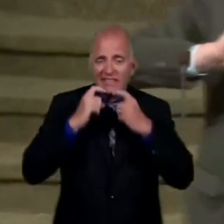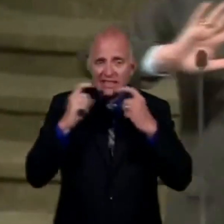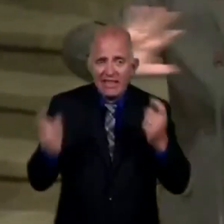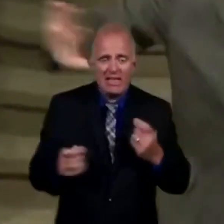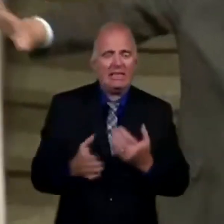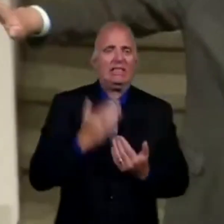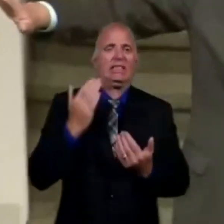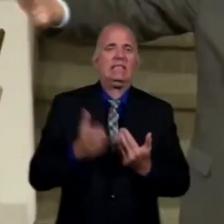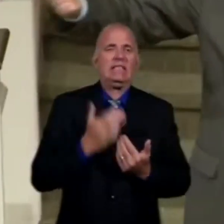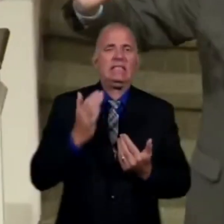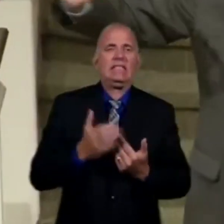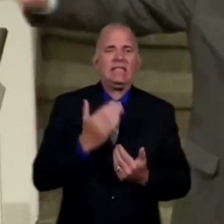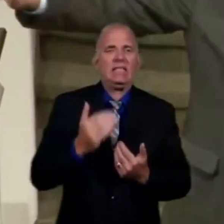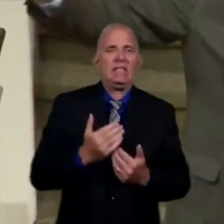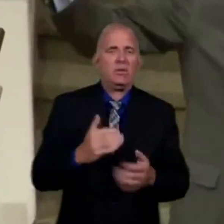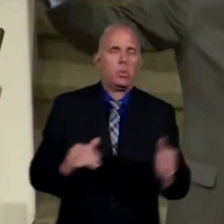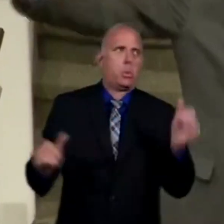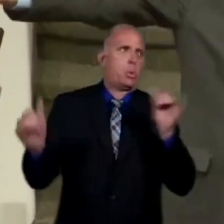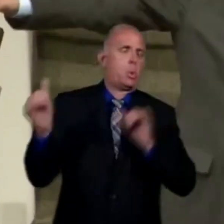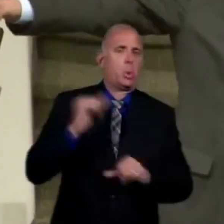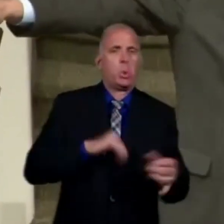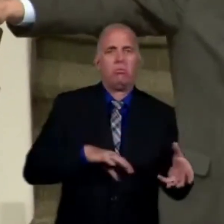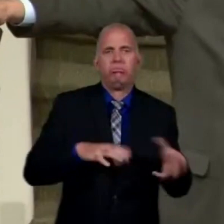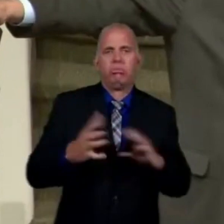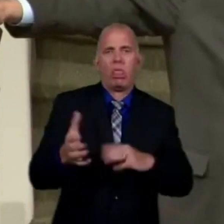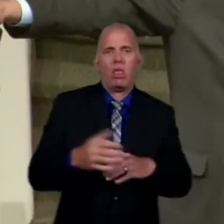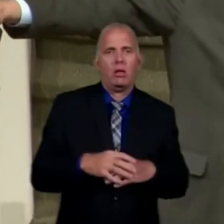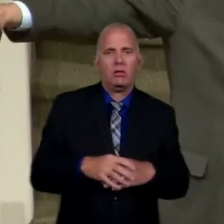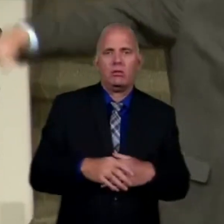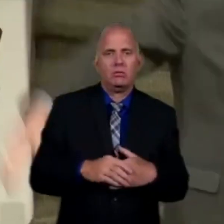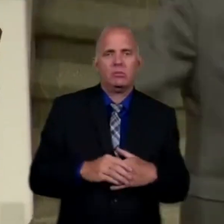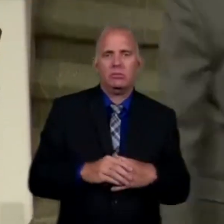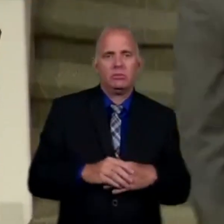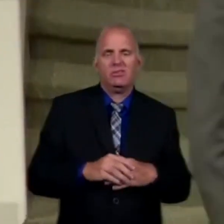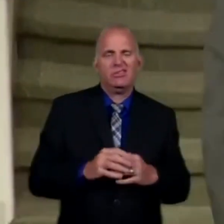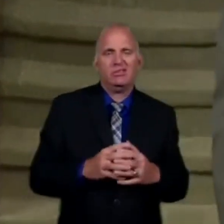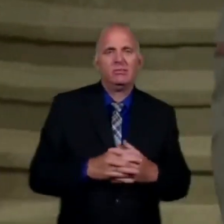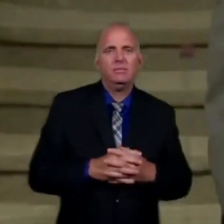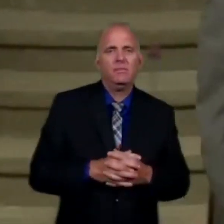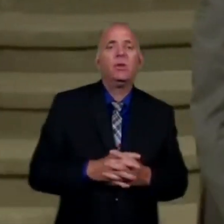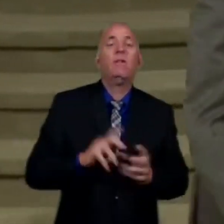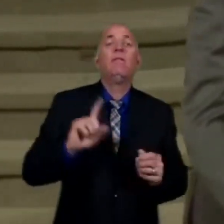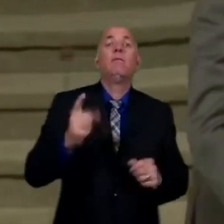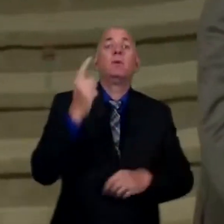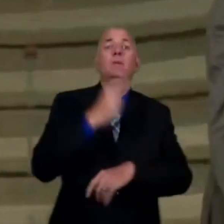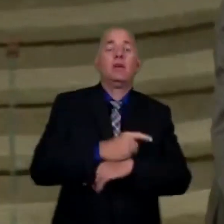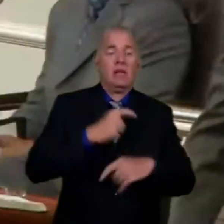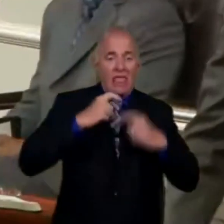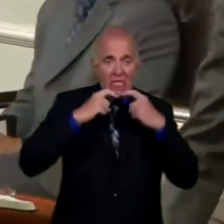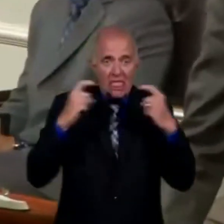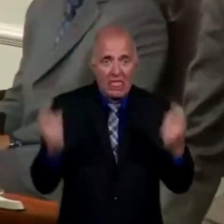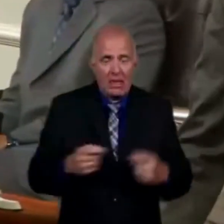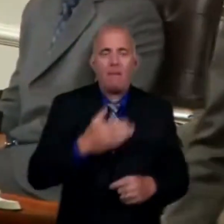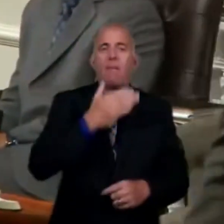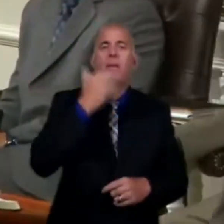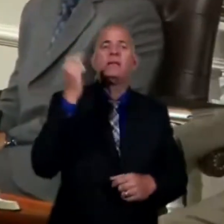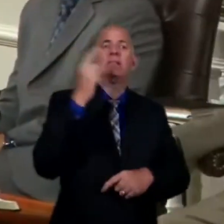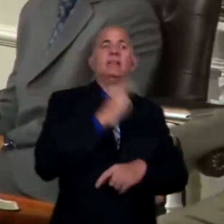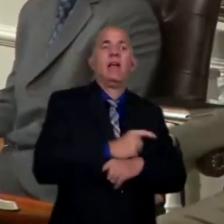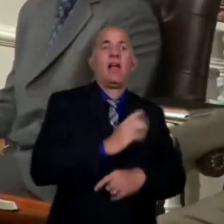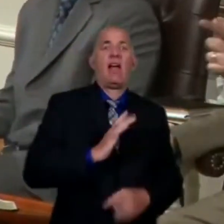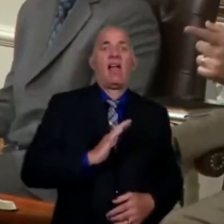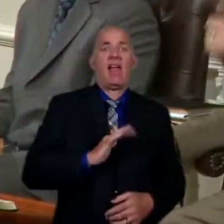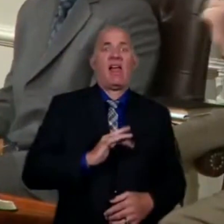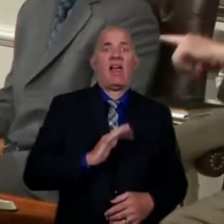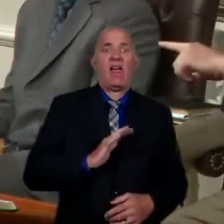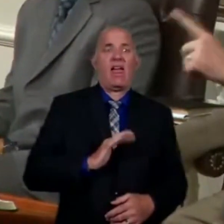and it pays to do it in a bad way. The first day of sin's always your best day. The first day of